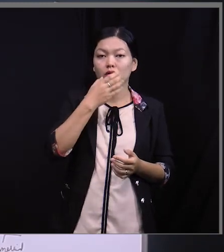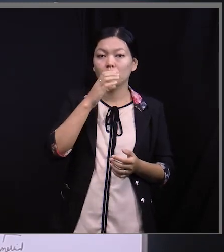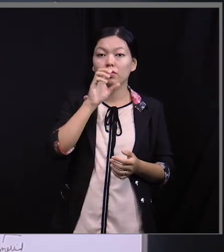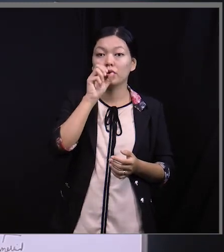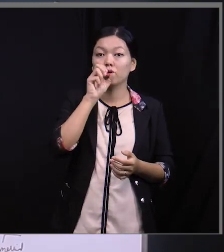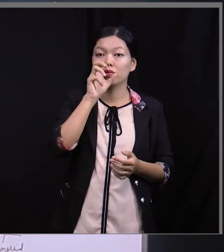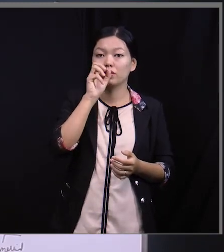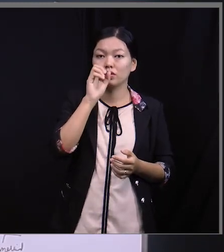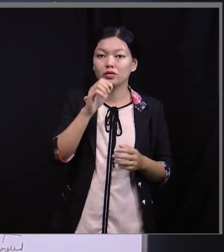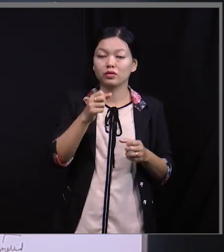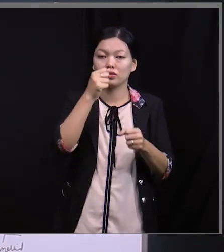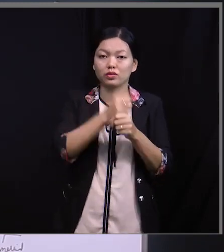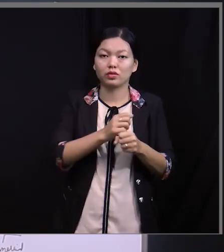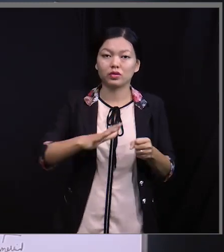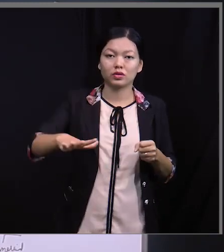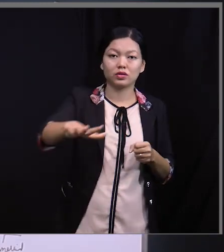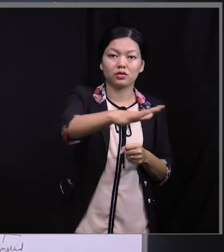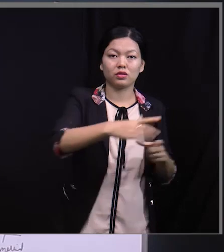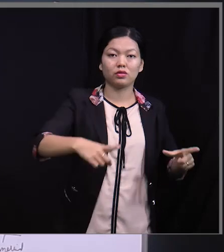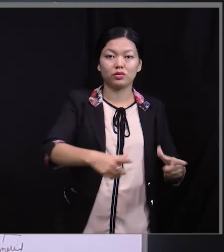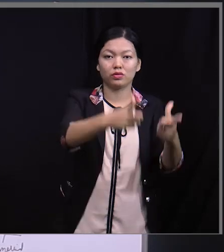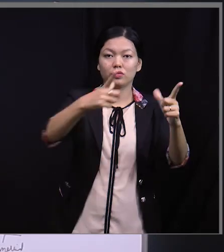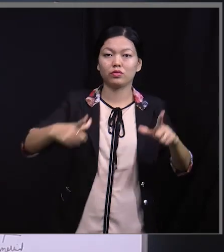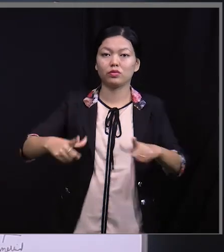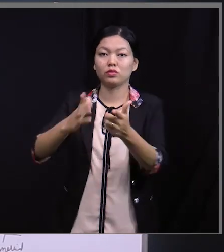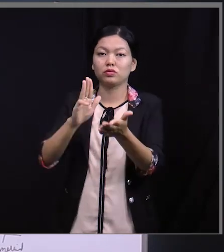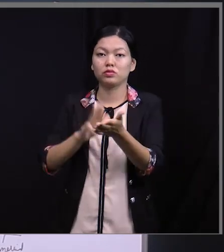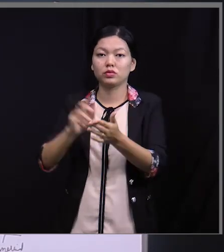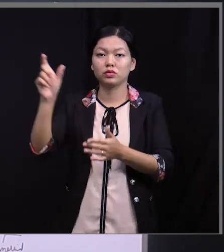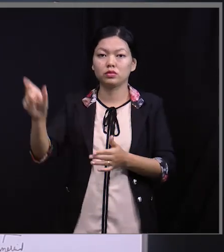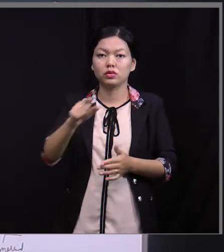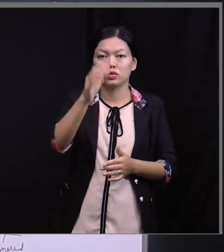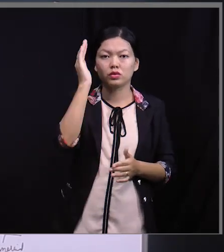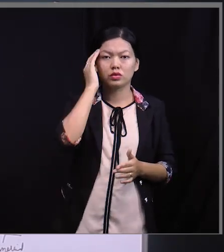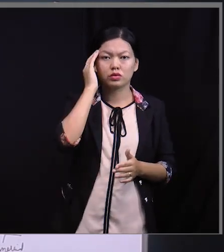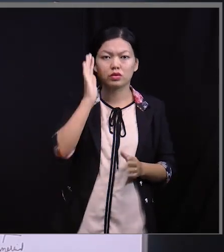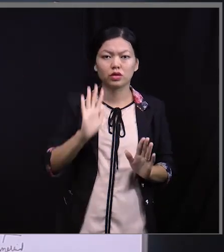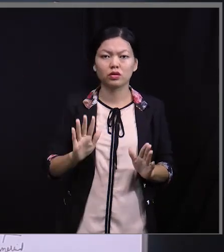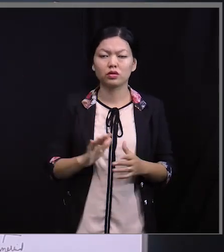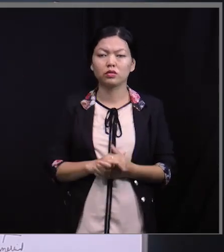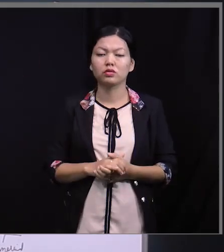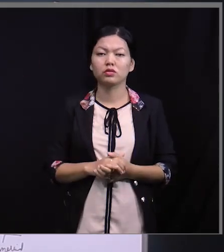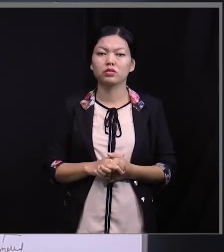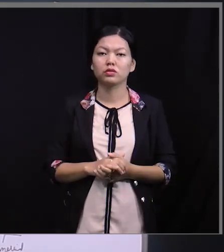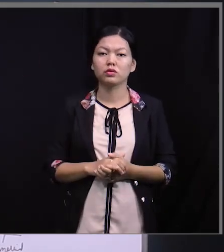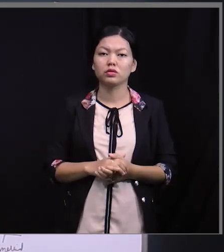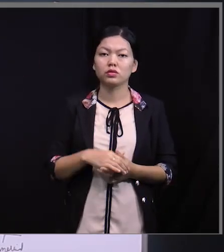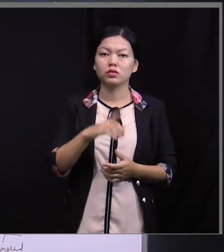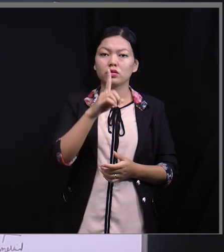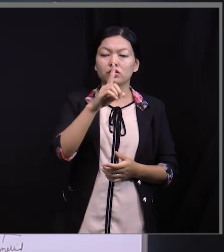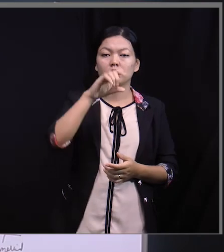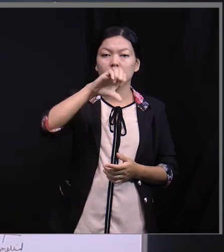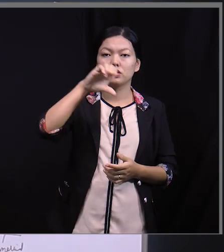Ambani? I hope some of you might have heard, but some of you might not have heard. So let's go back to